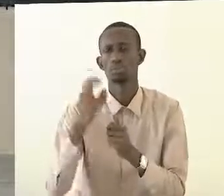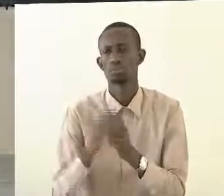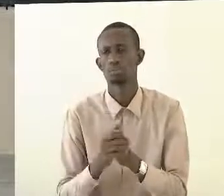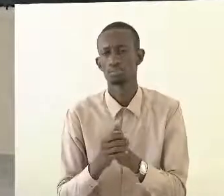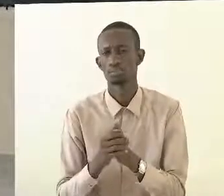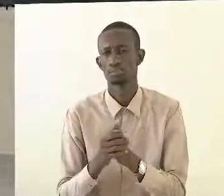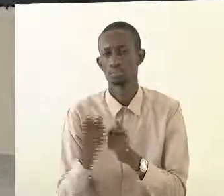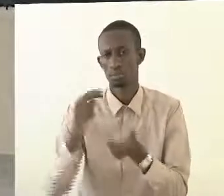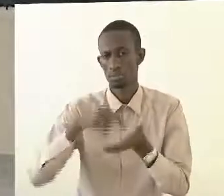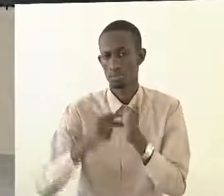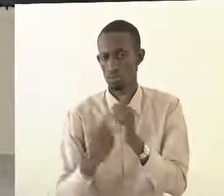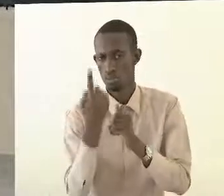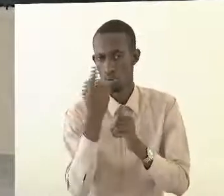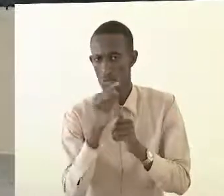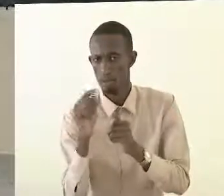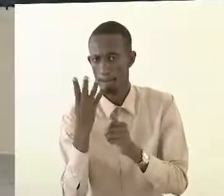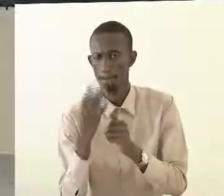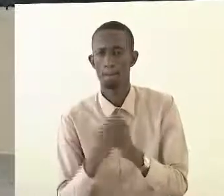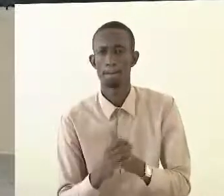have 1 divided by 4,